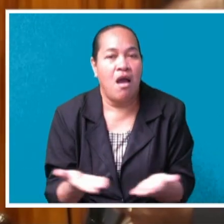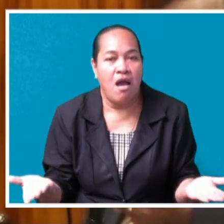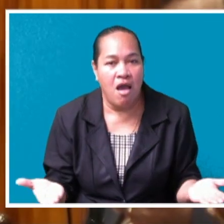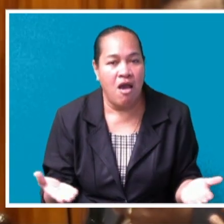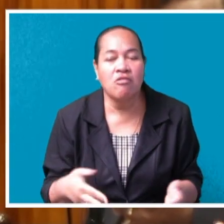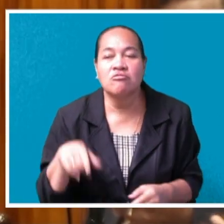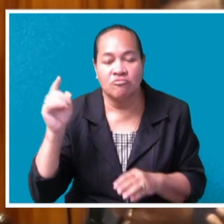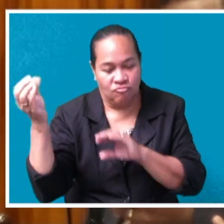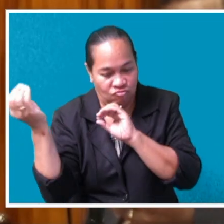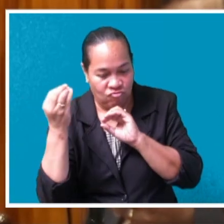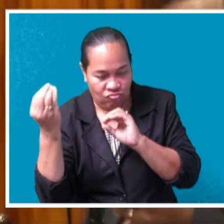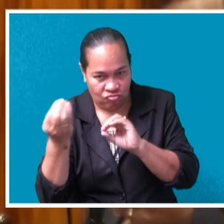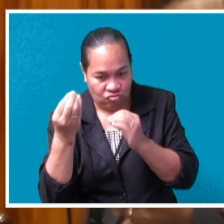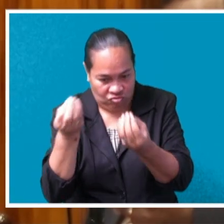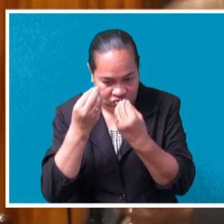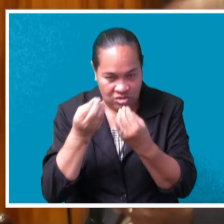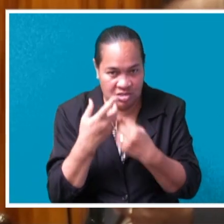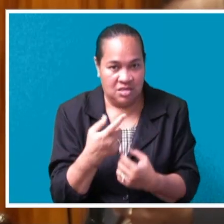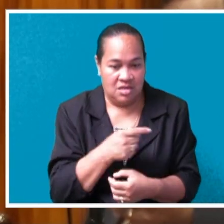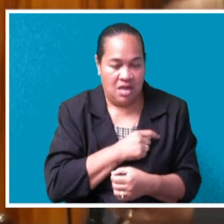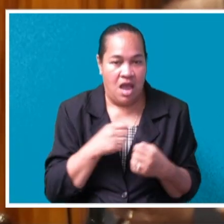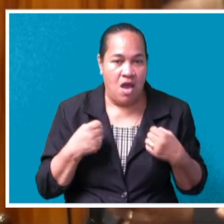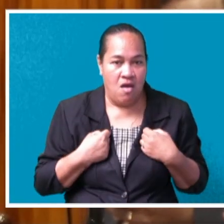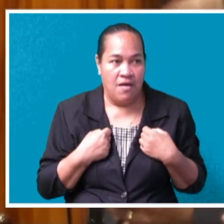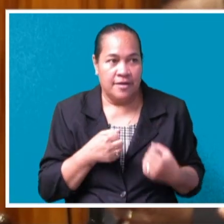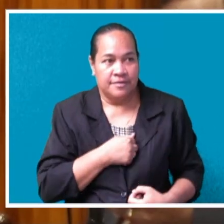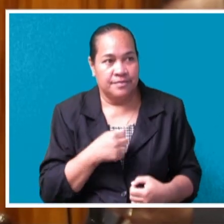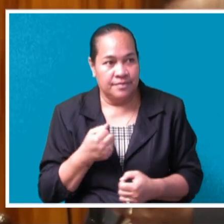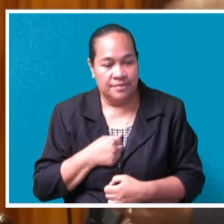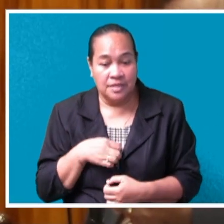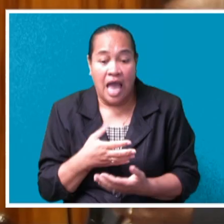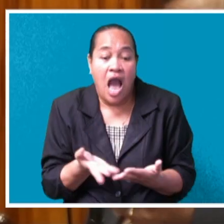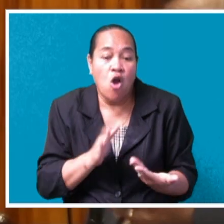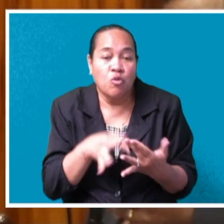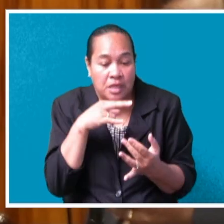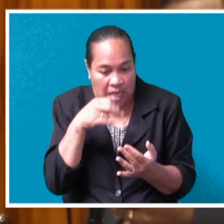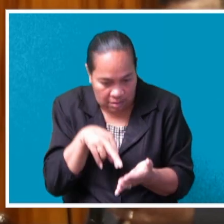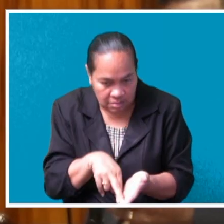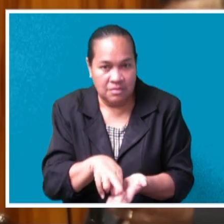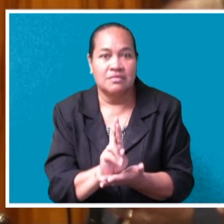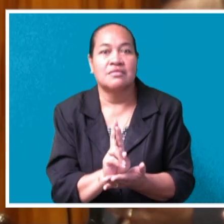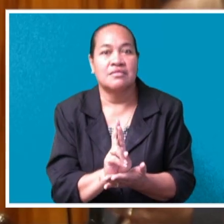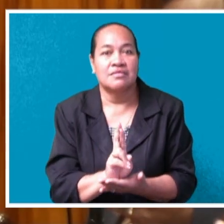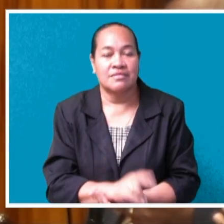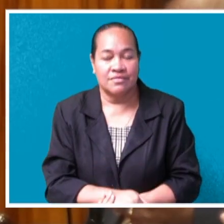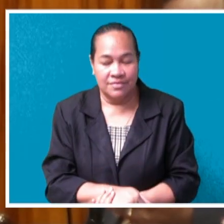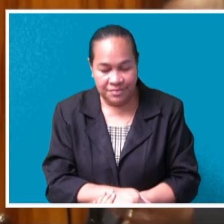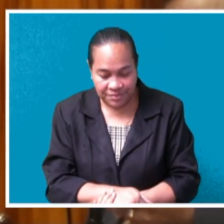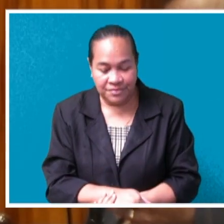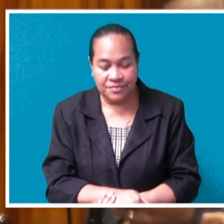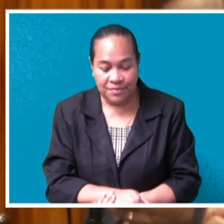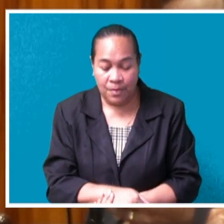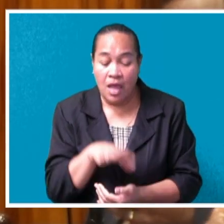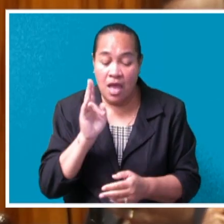initiatives contribute to strengthening both institutional and community resilience. Mr. Speaker, Fiji